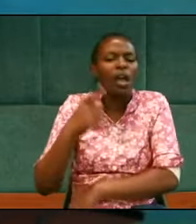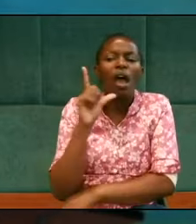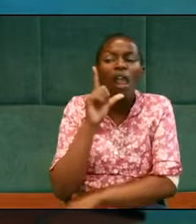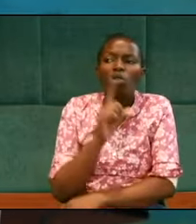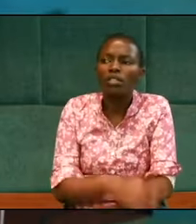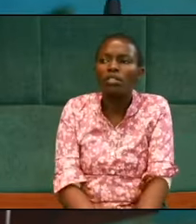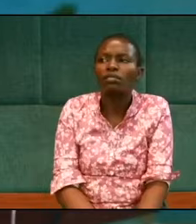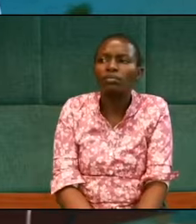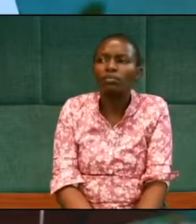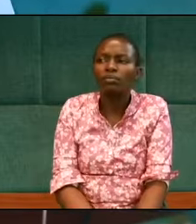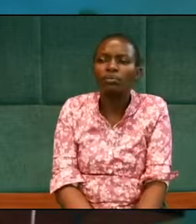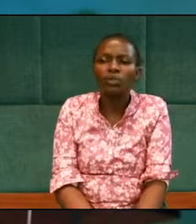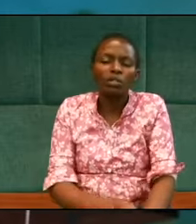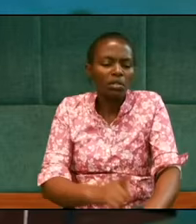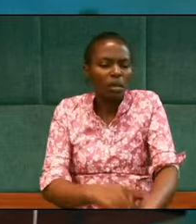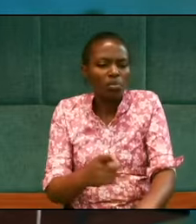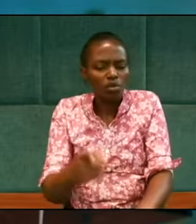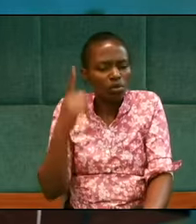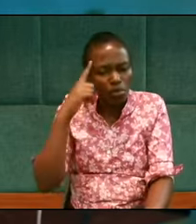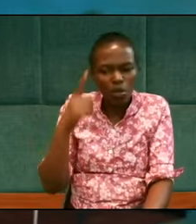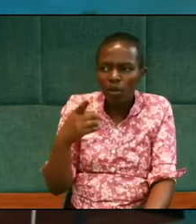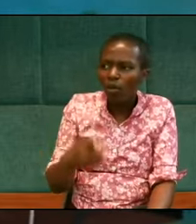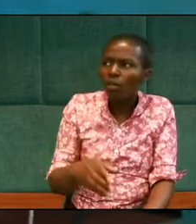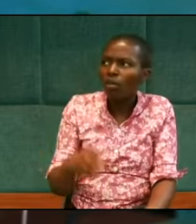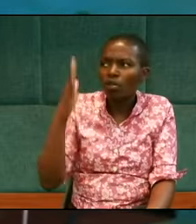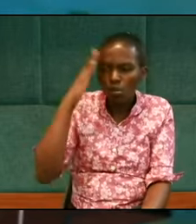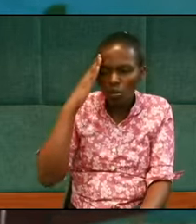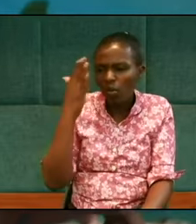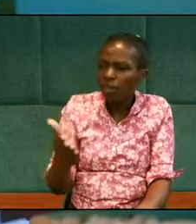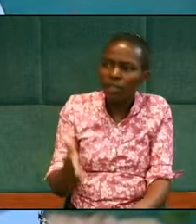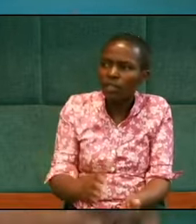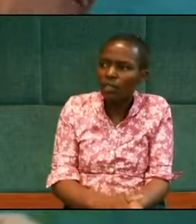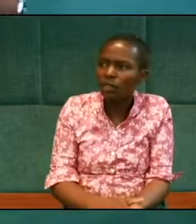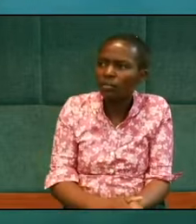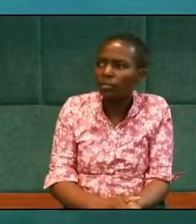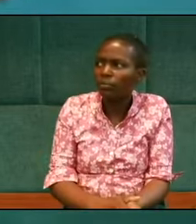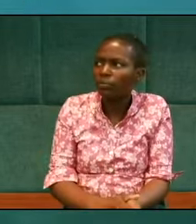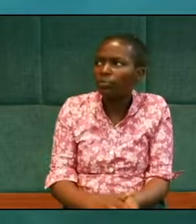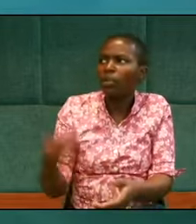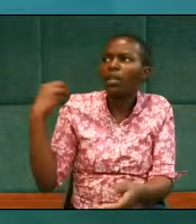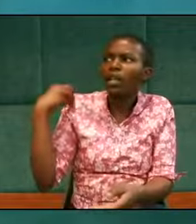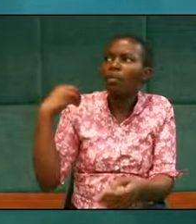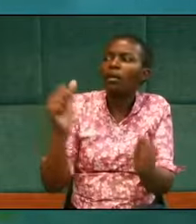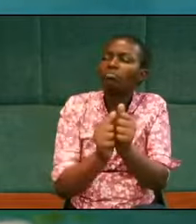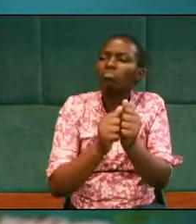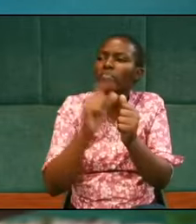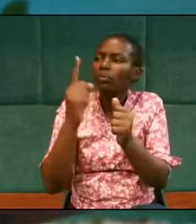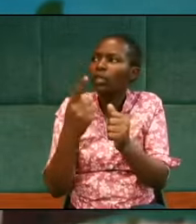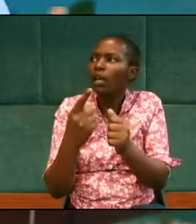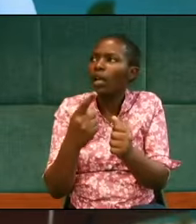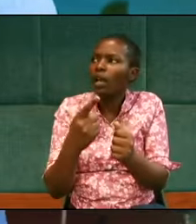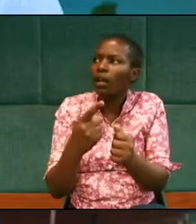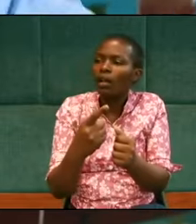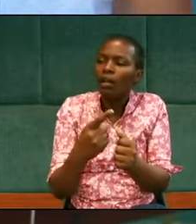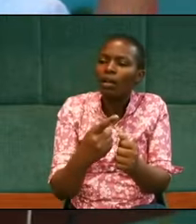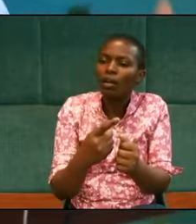will be a messy. Ladies and gentlemen, number 11. I think I'll end here and go to the main sermon. These are all introduction. Count